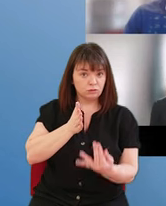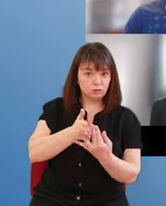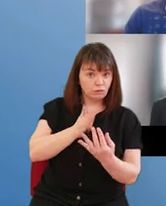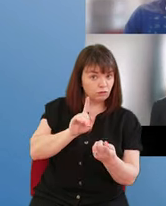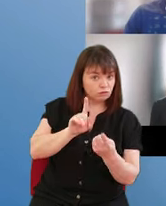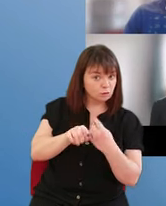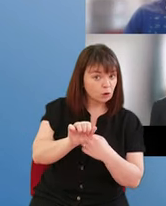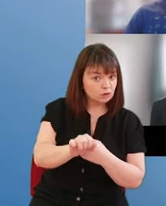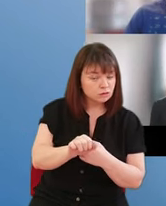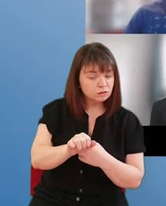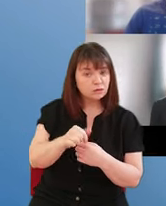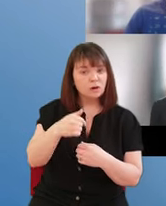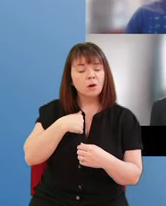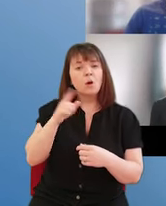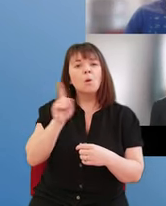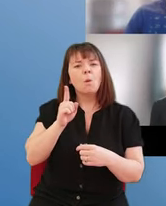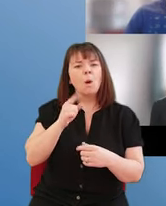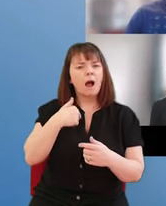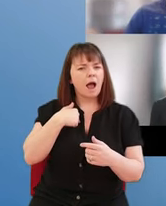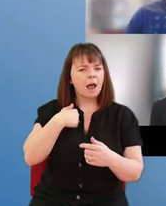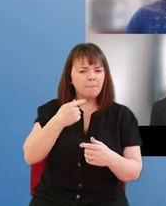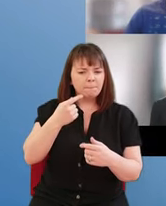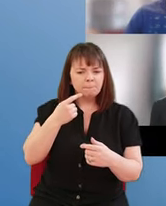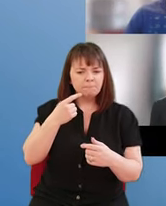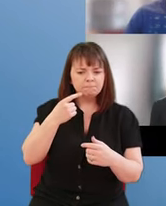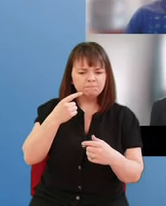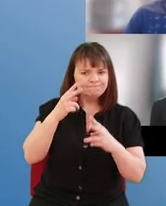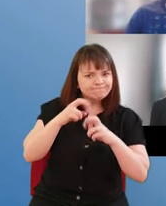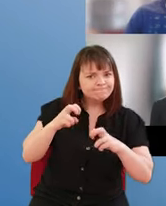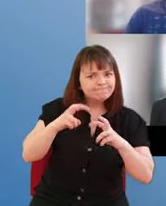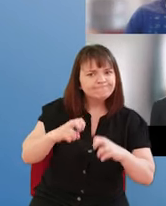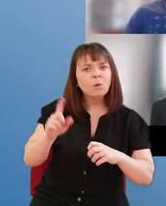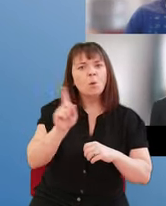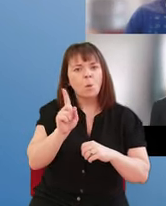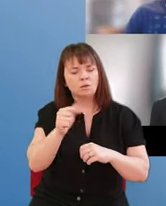other inequality service lines to be